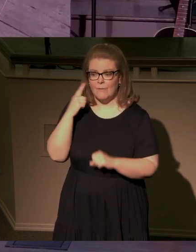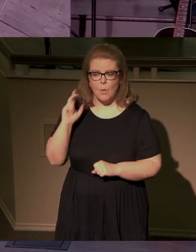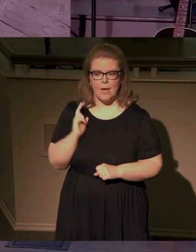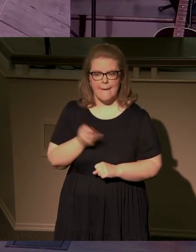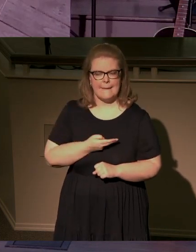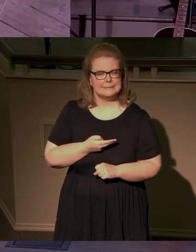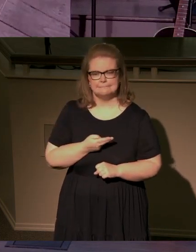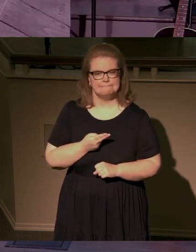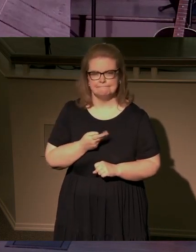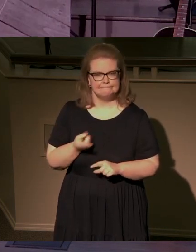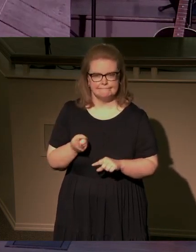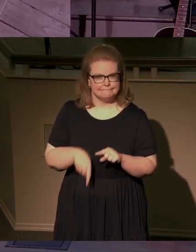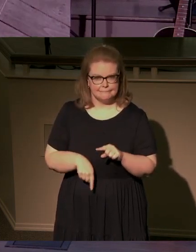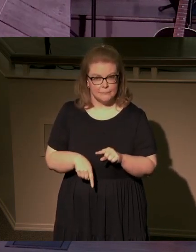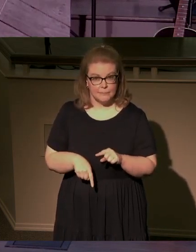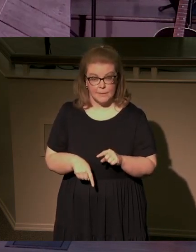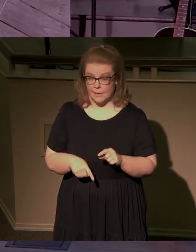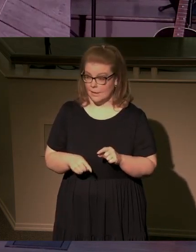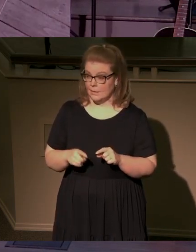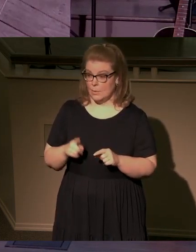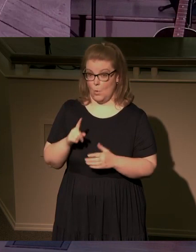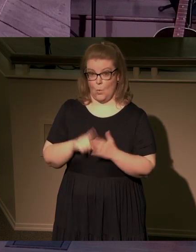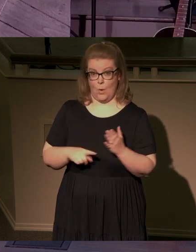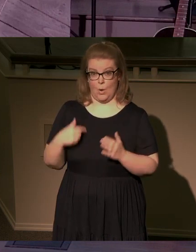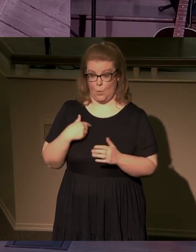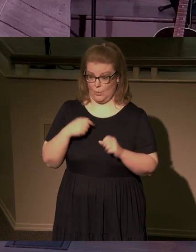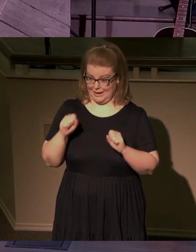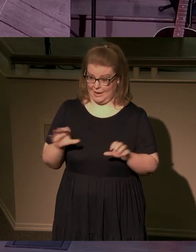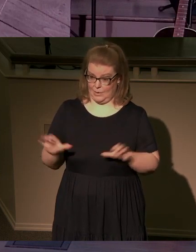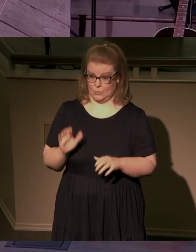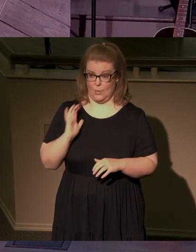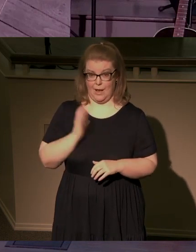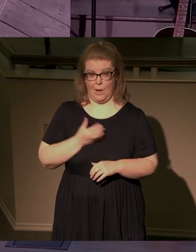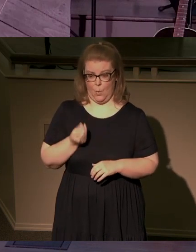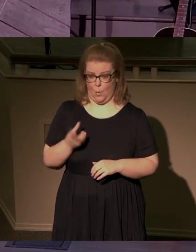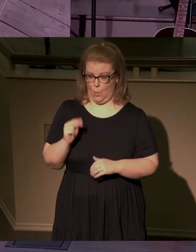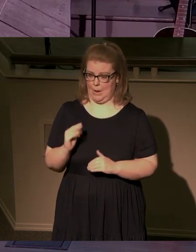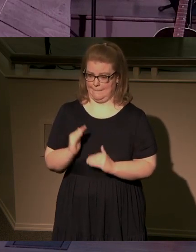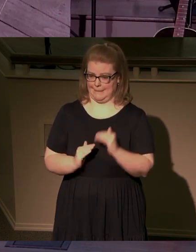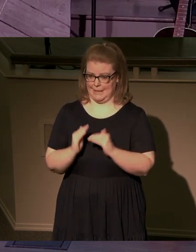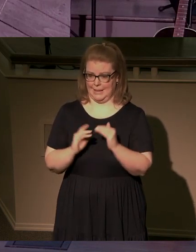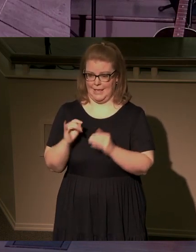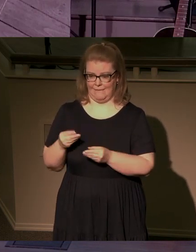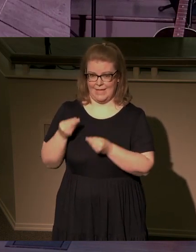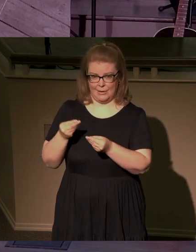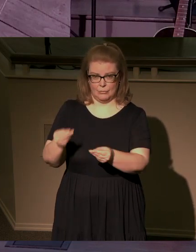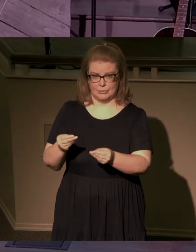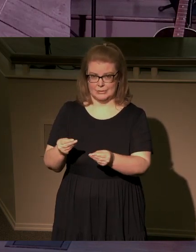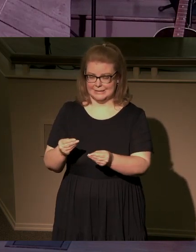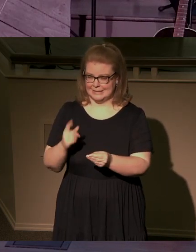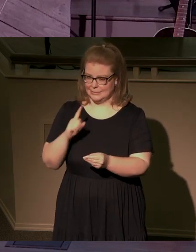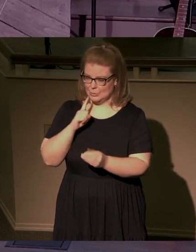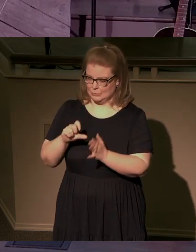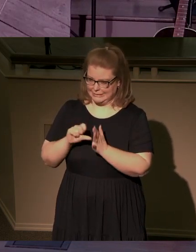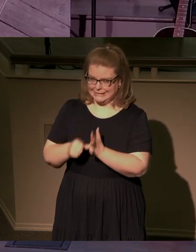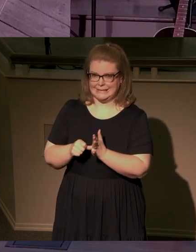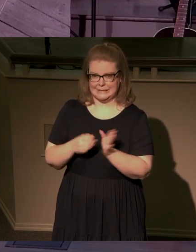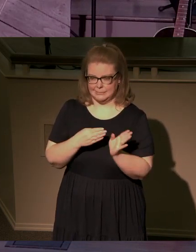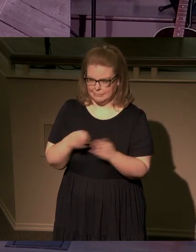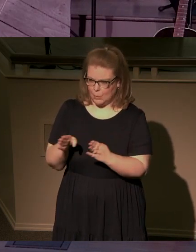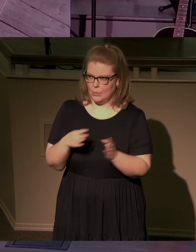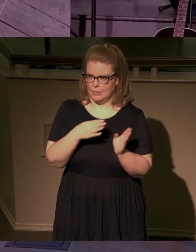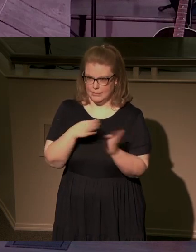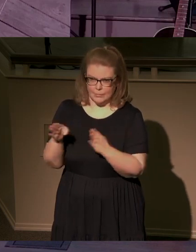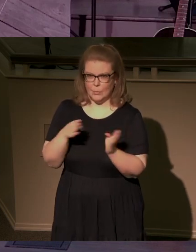can accomplish in our heritage building is to point our children to a real